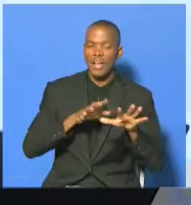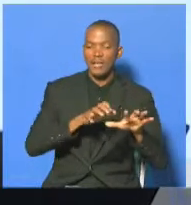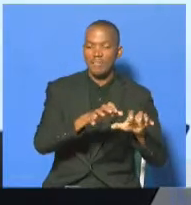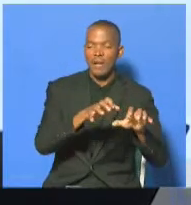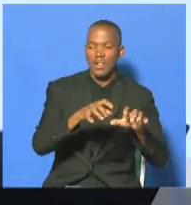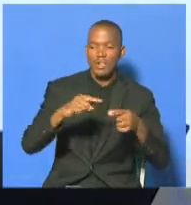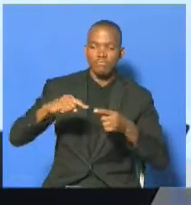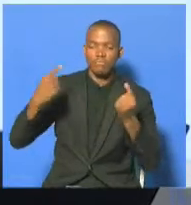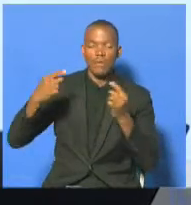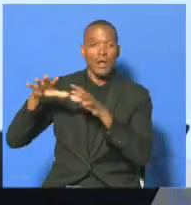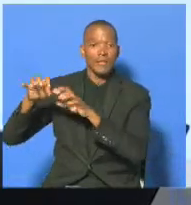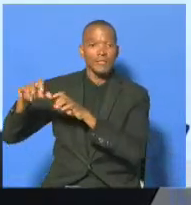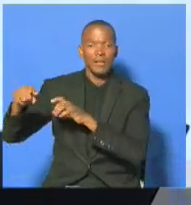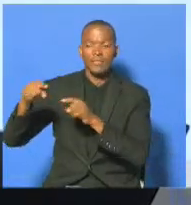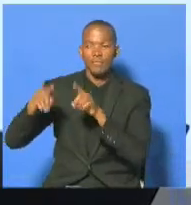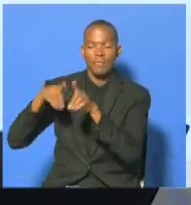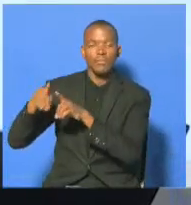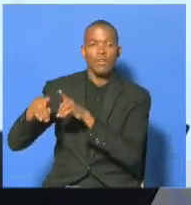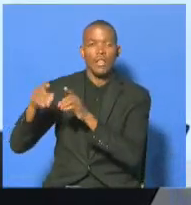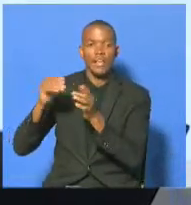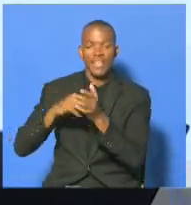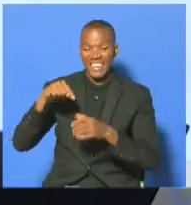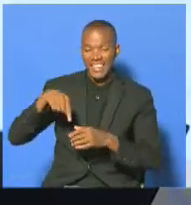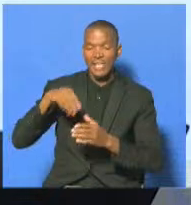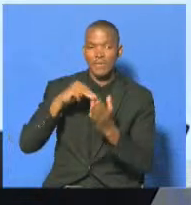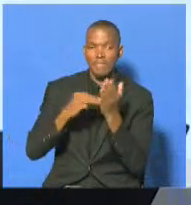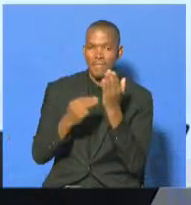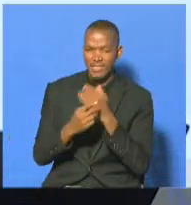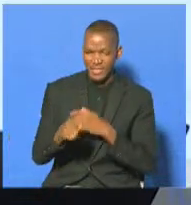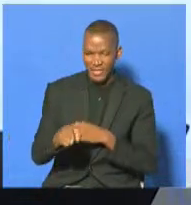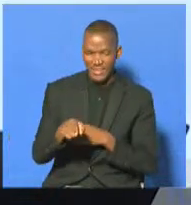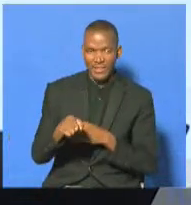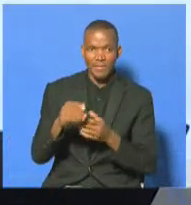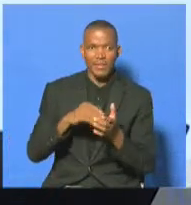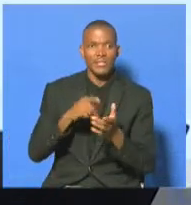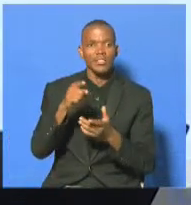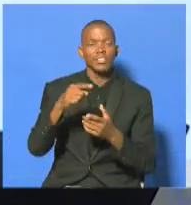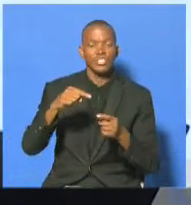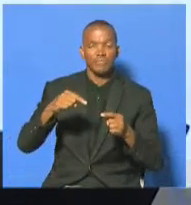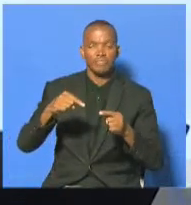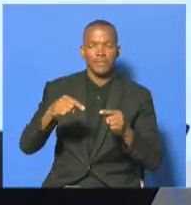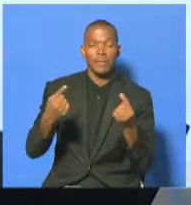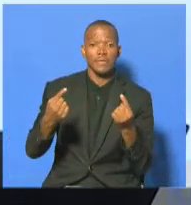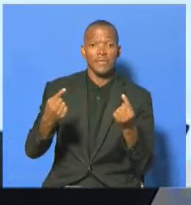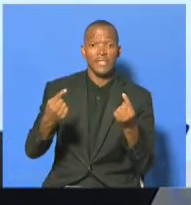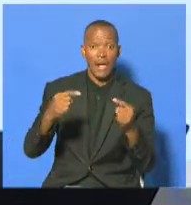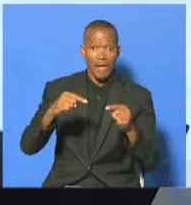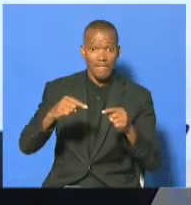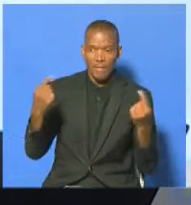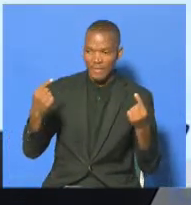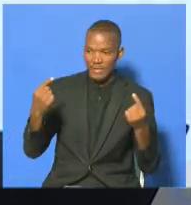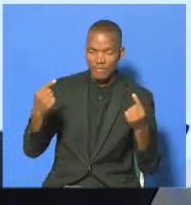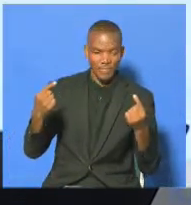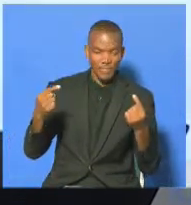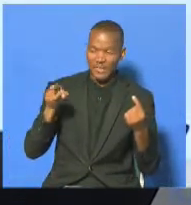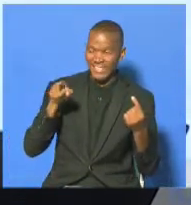year. For this month already, conflict is